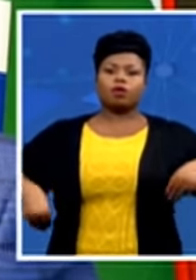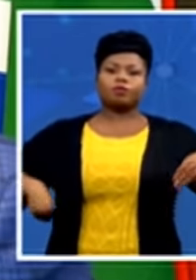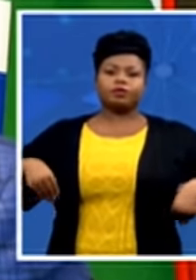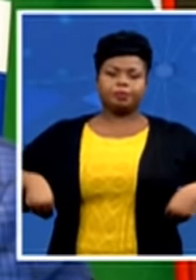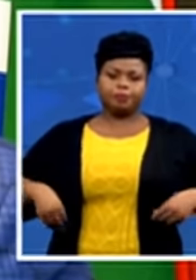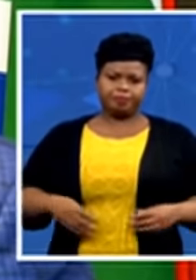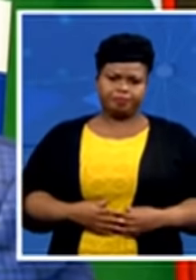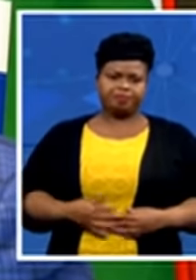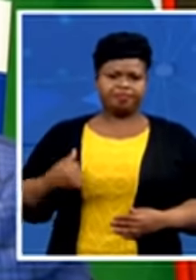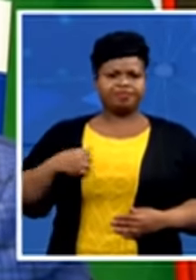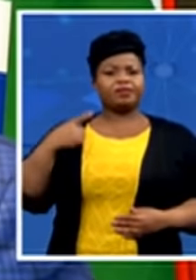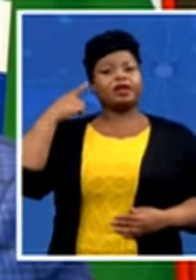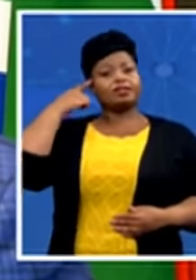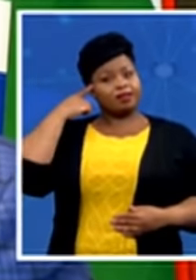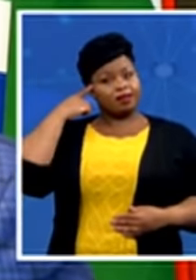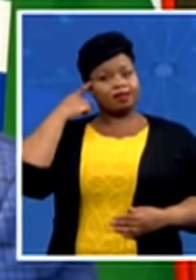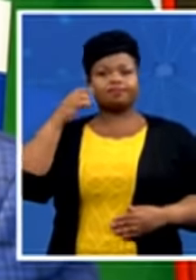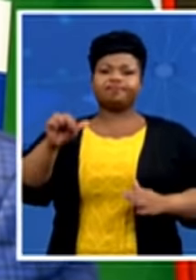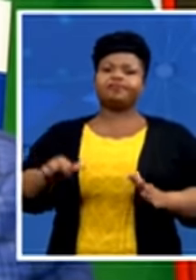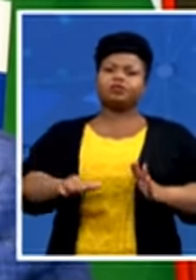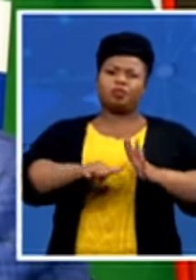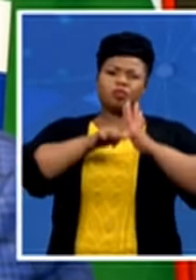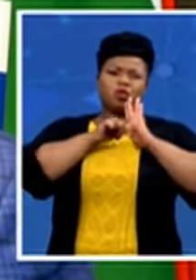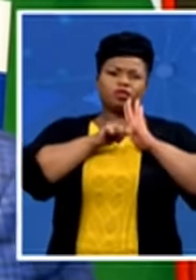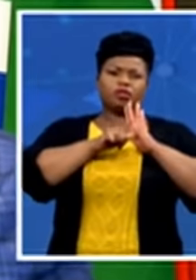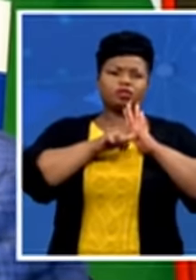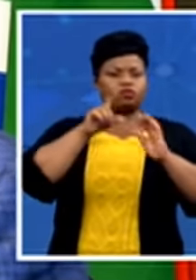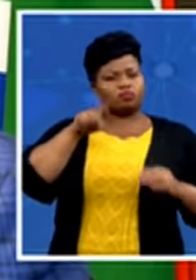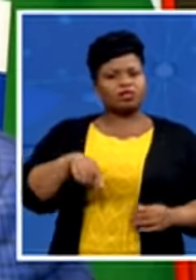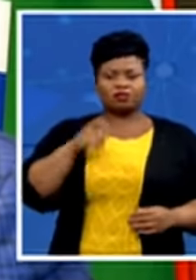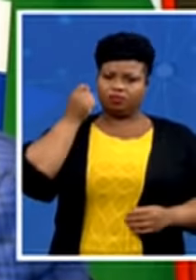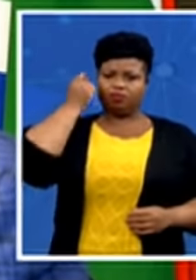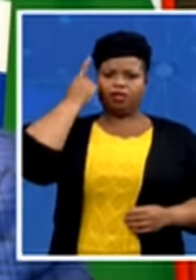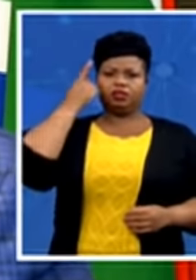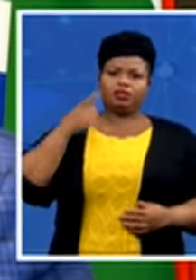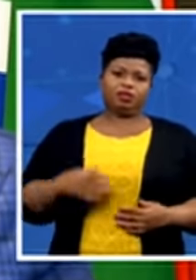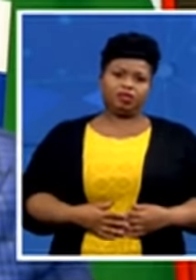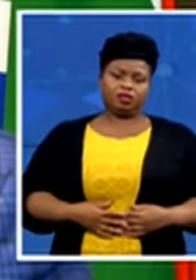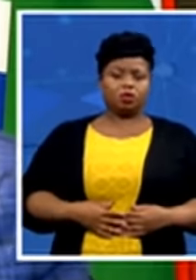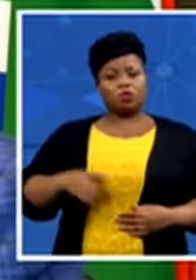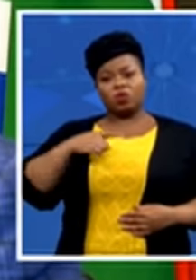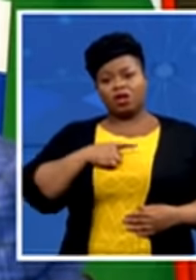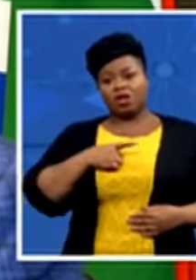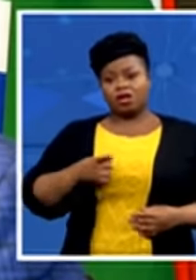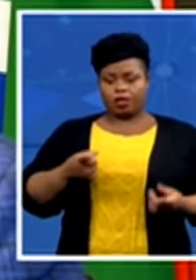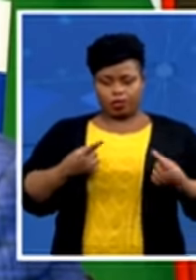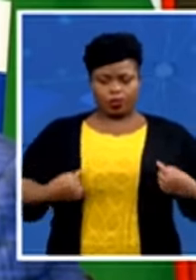to understand that some of these issues, we as provinces must deal with some of